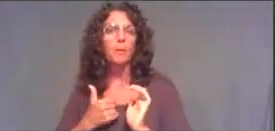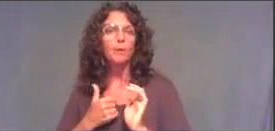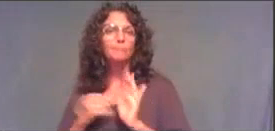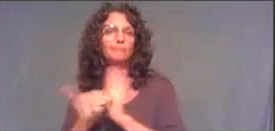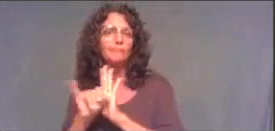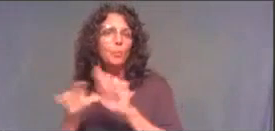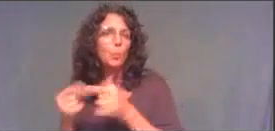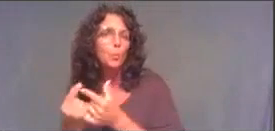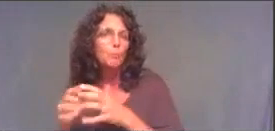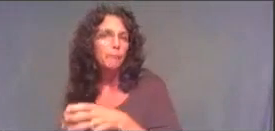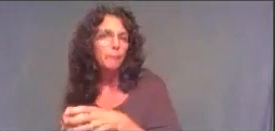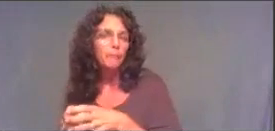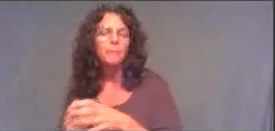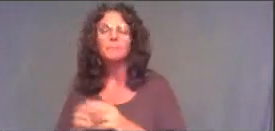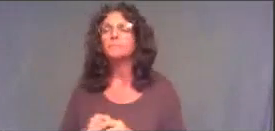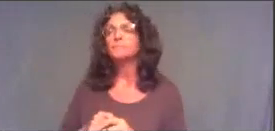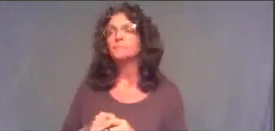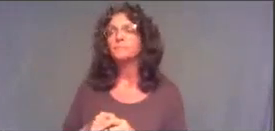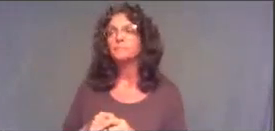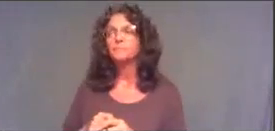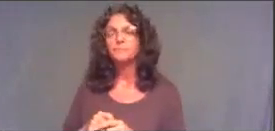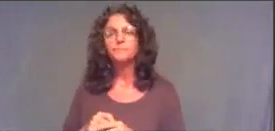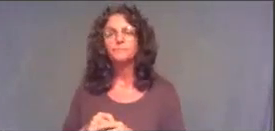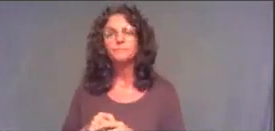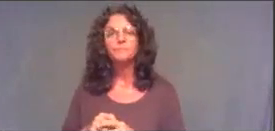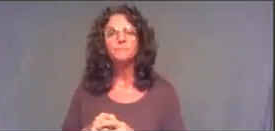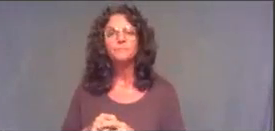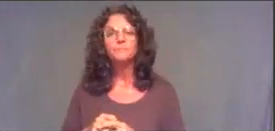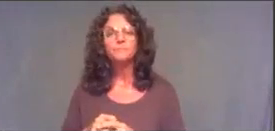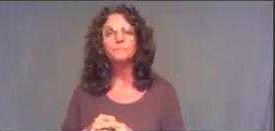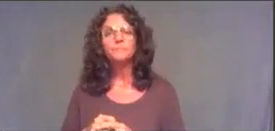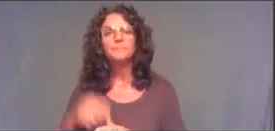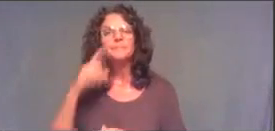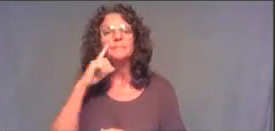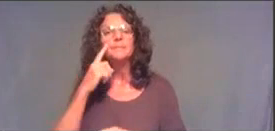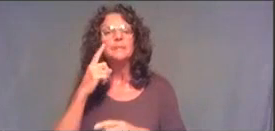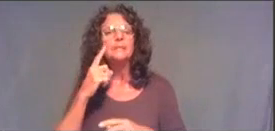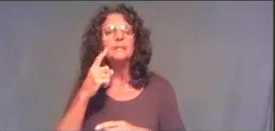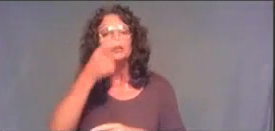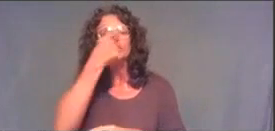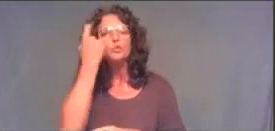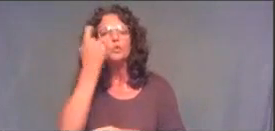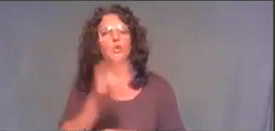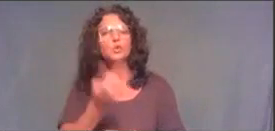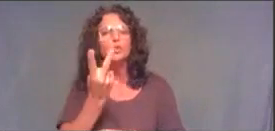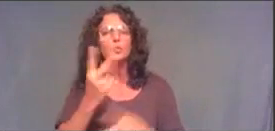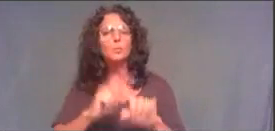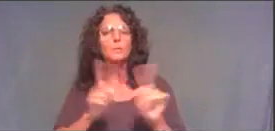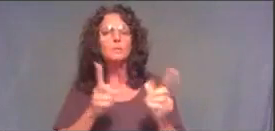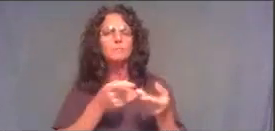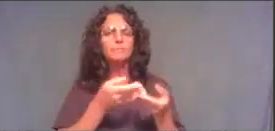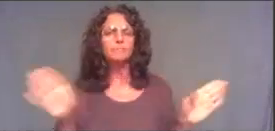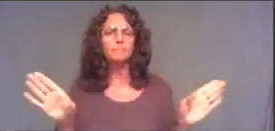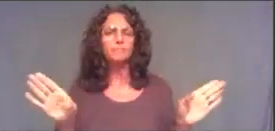in a group that we identify with. The way I think there's two different types of trauma in this lens is generational trauma